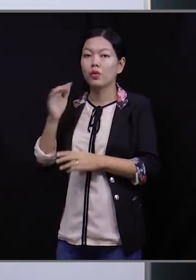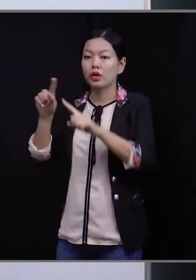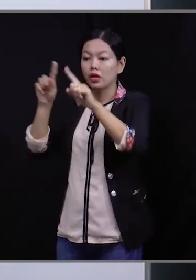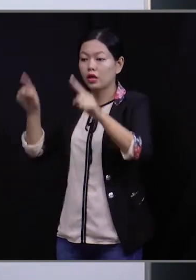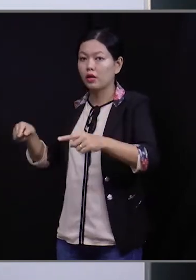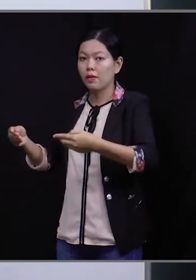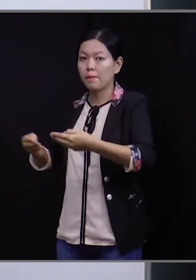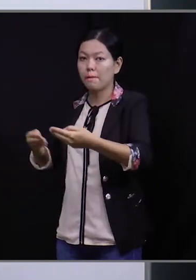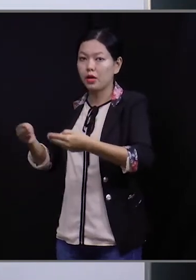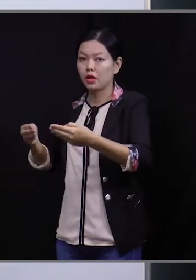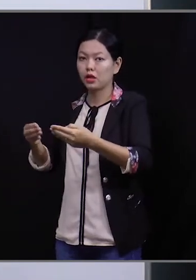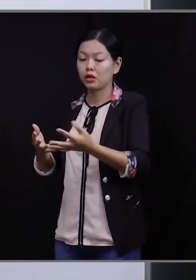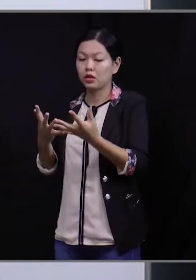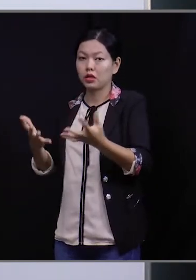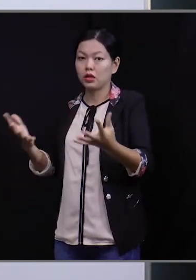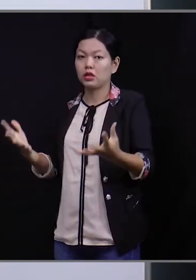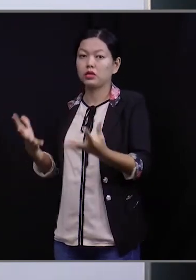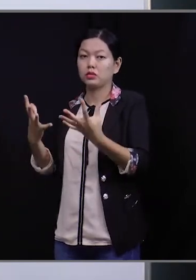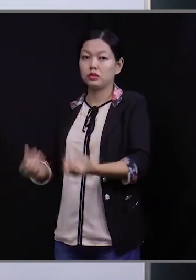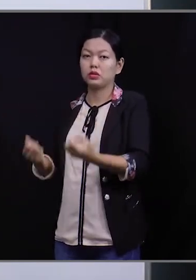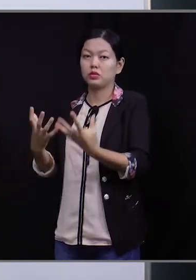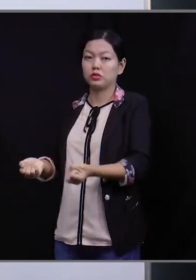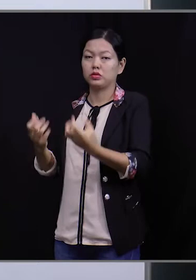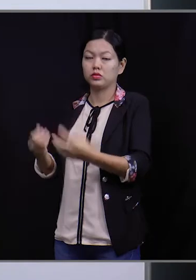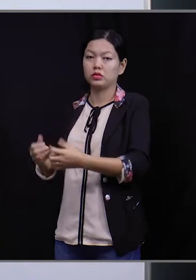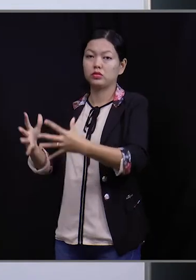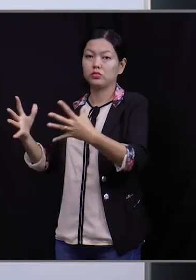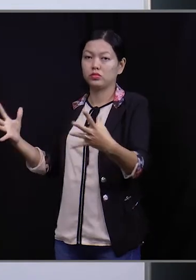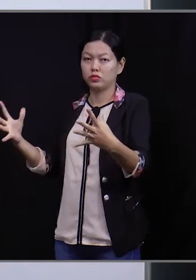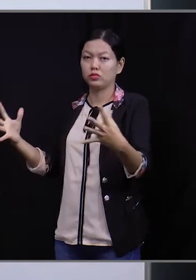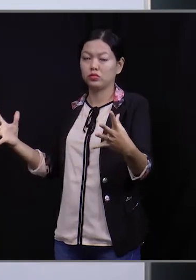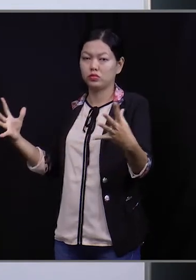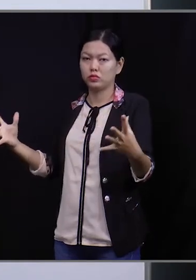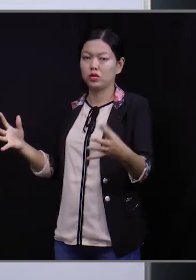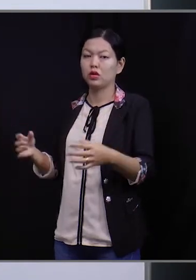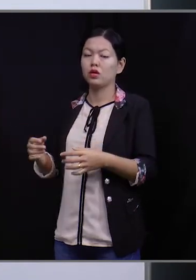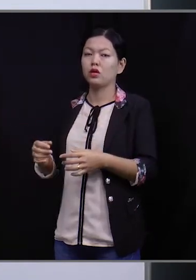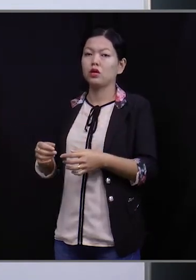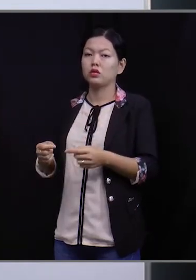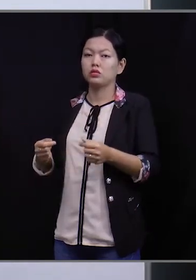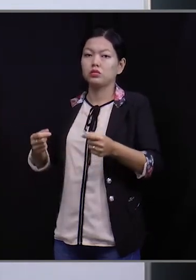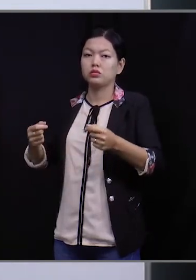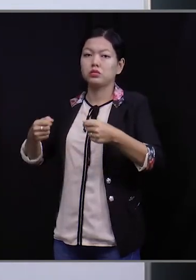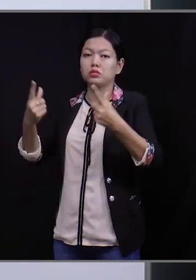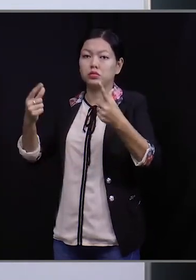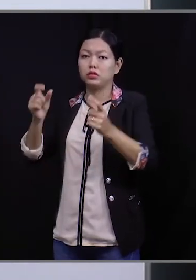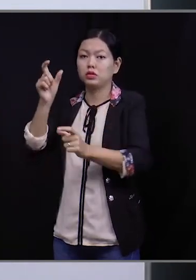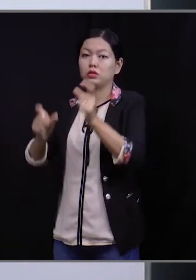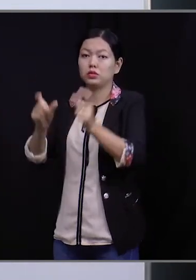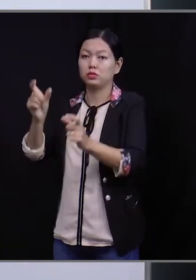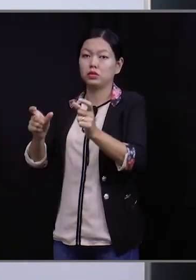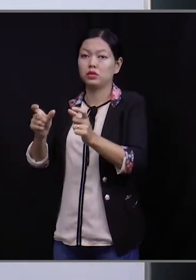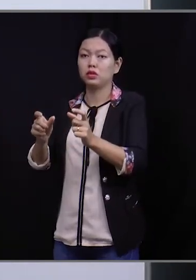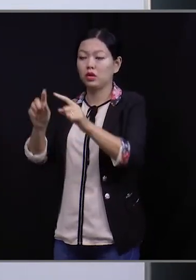times of inflation, there is excess demand. So for the rich people, no matter how much the price rise,